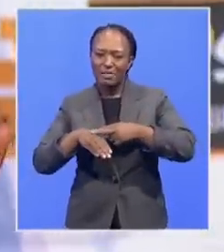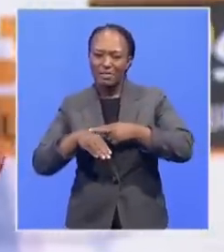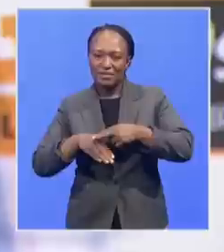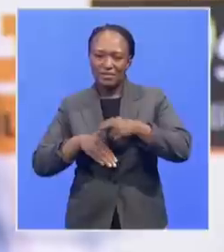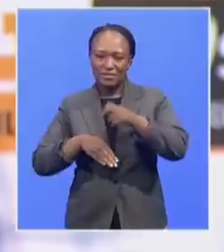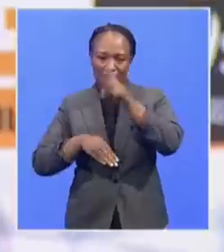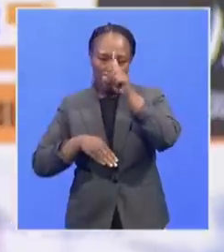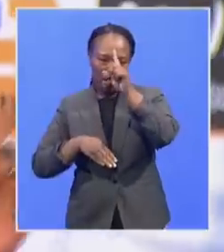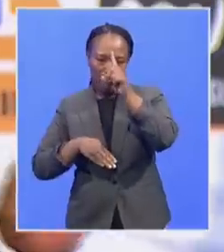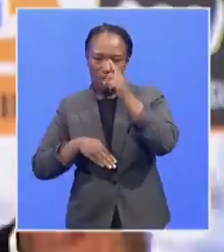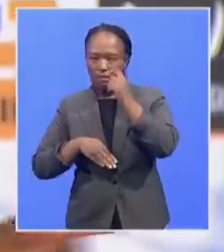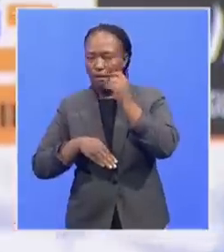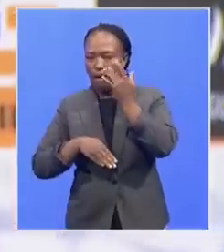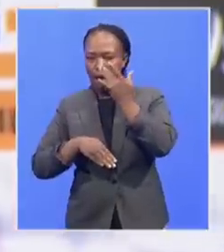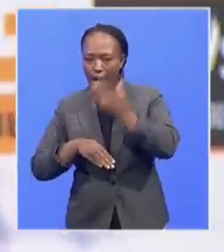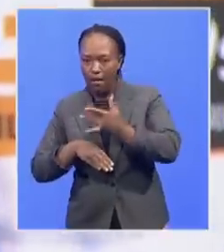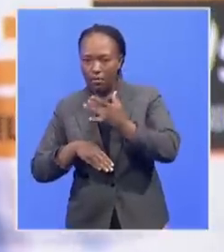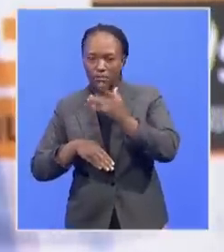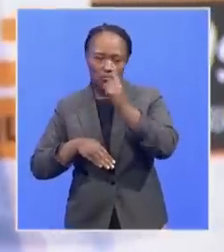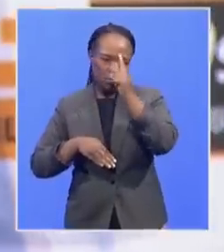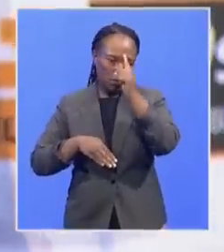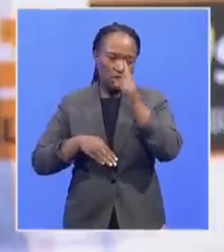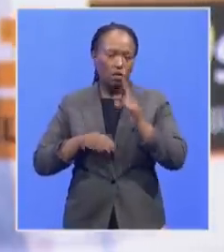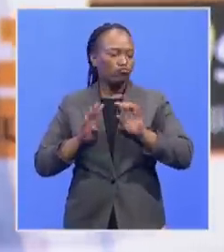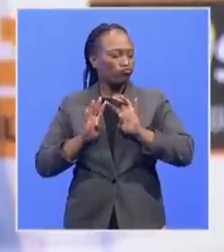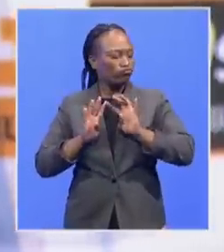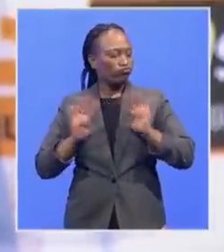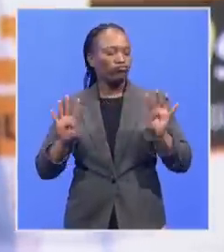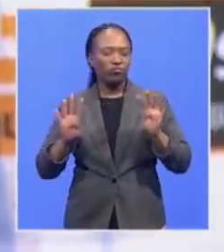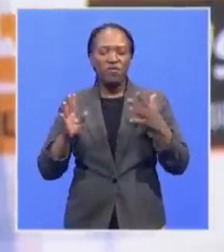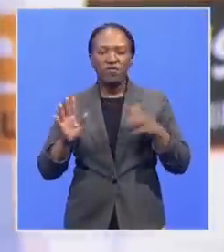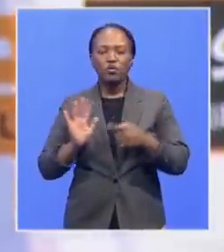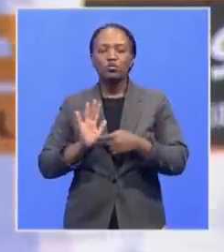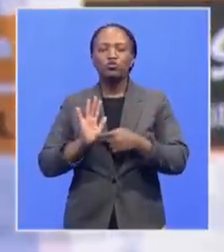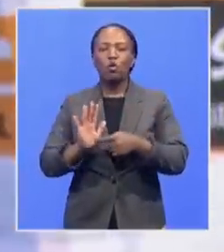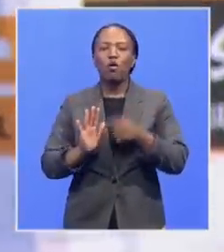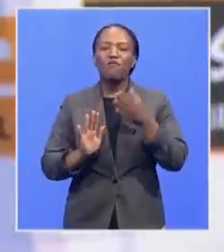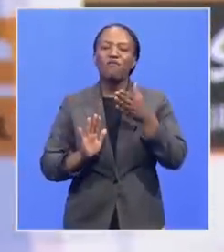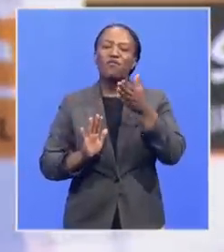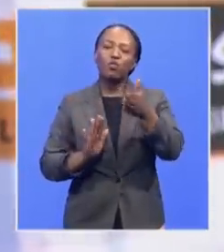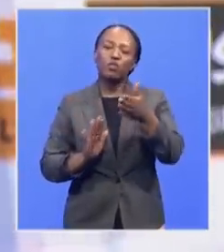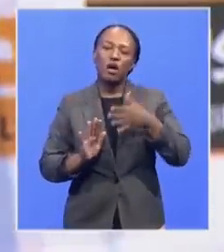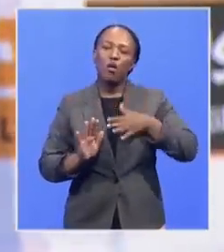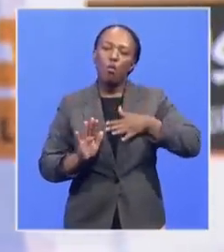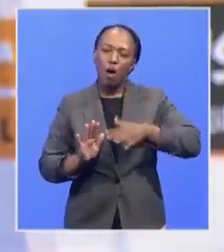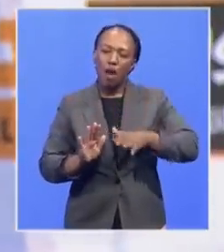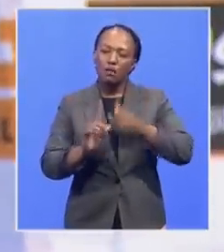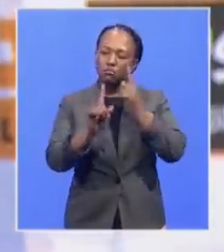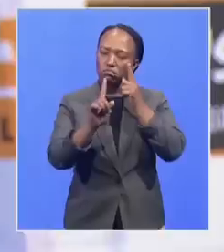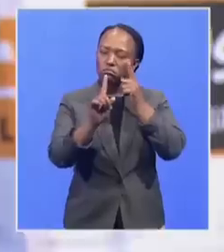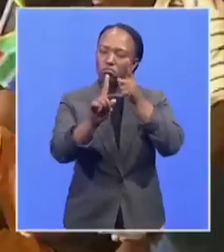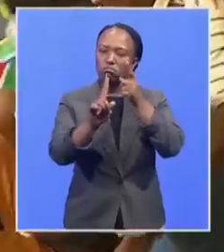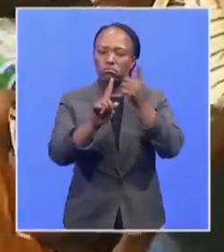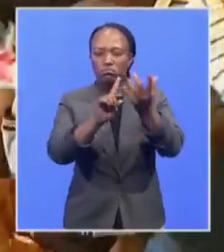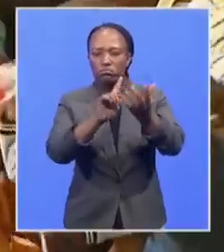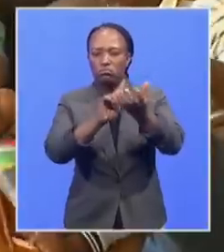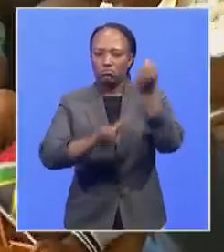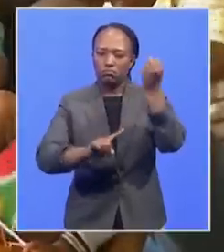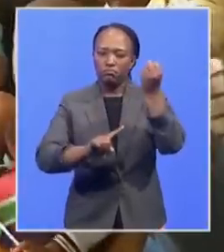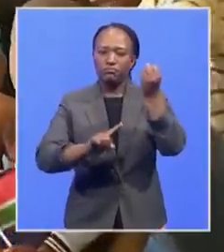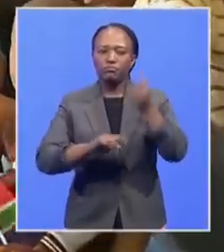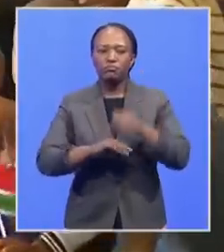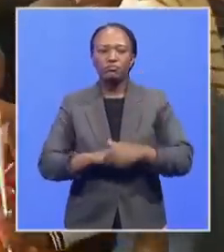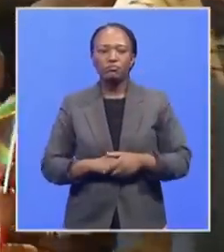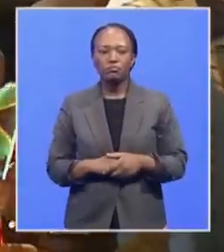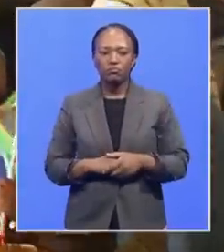the future that they want to see as young people from different races. Our